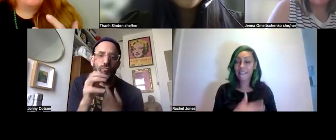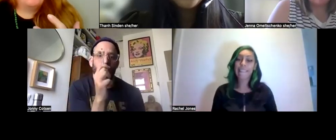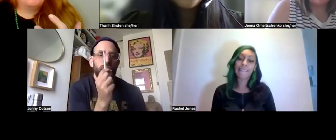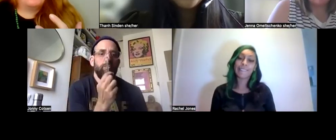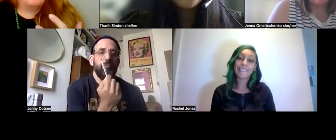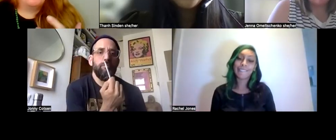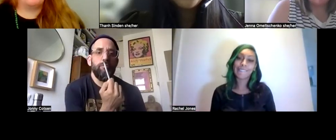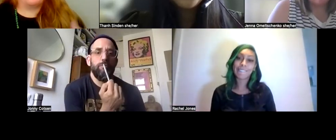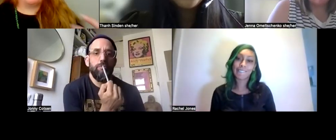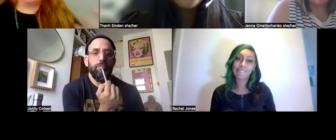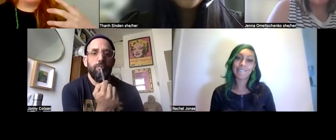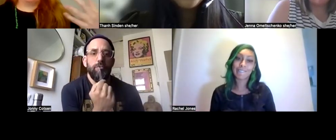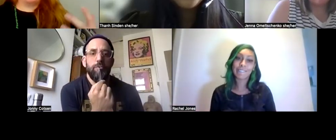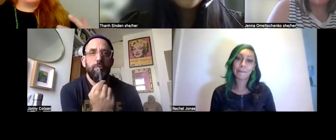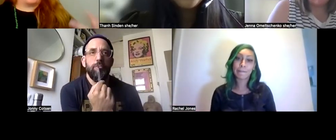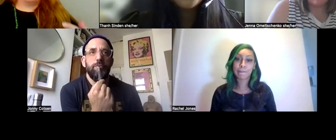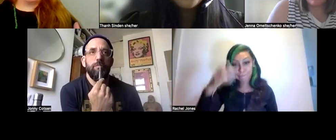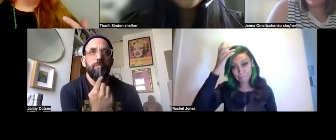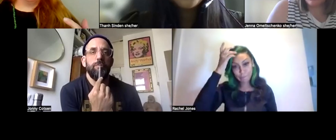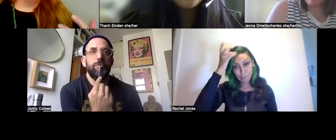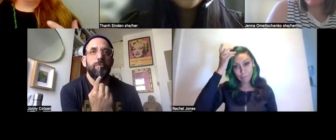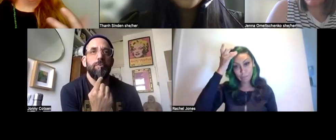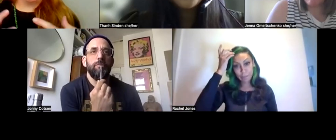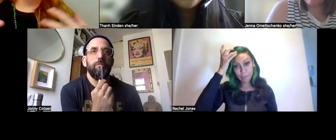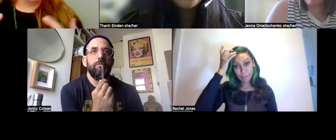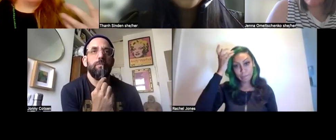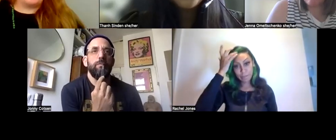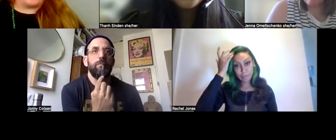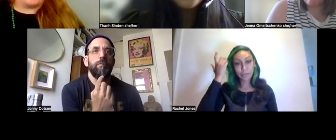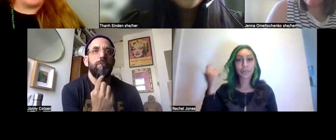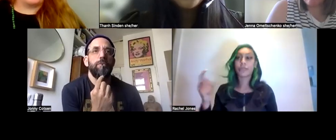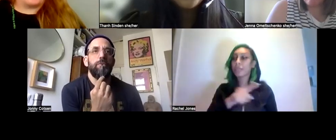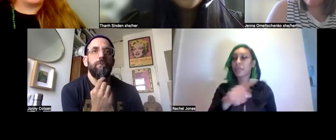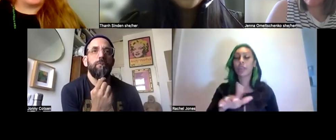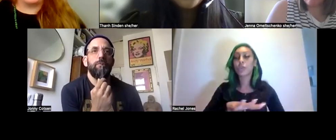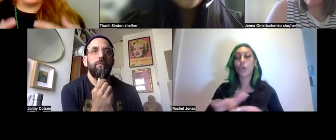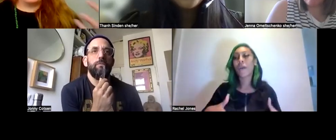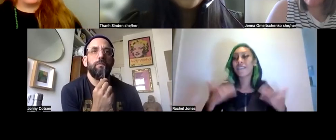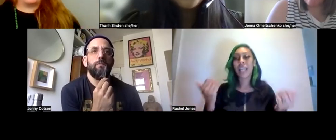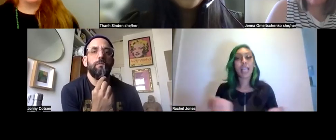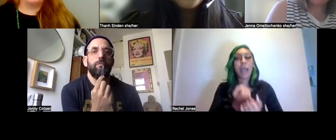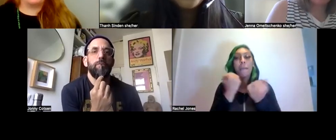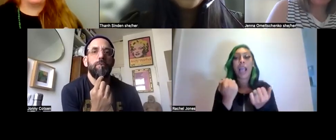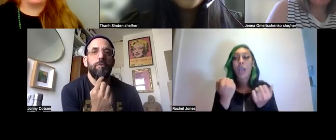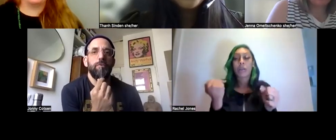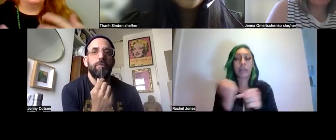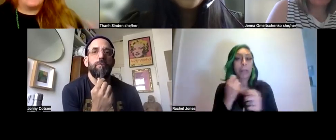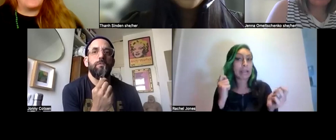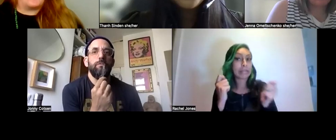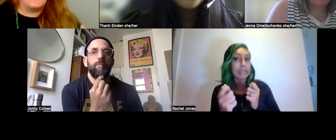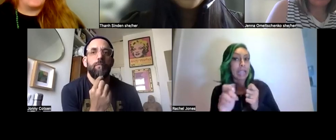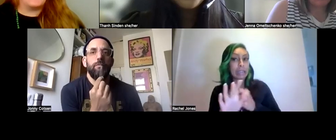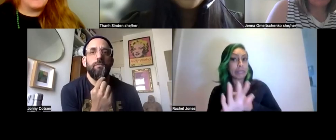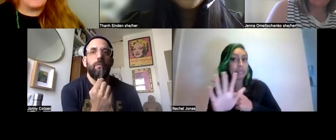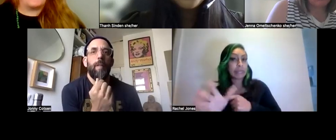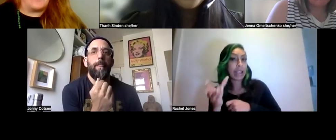about for some of us who perhaps don't feel that power to make a change, and are listening to all of this and going,